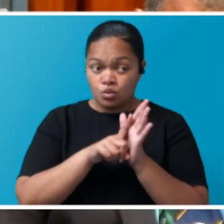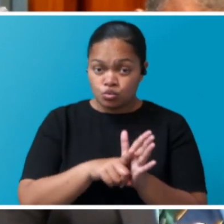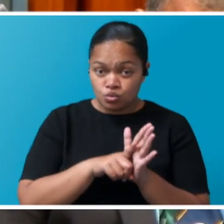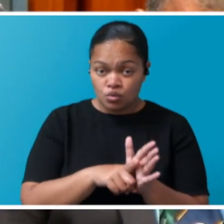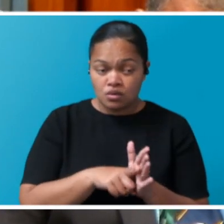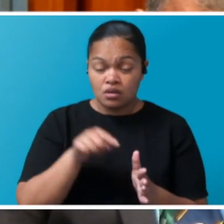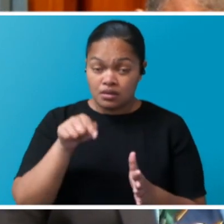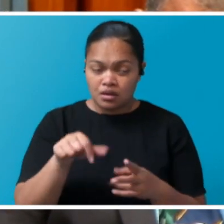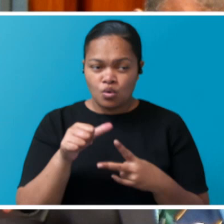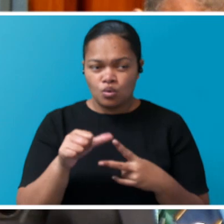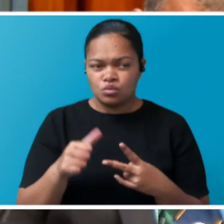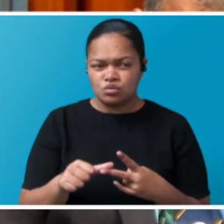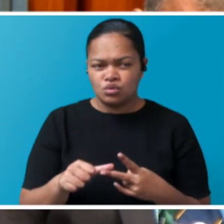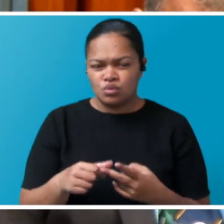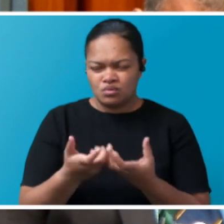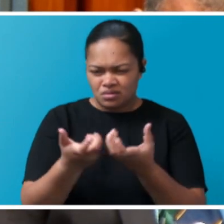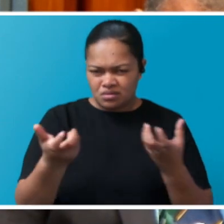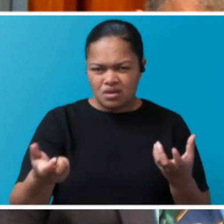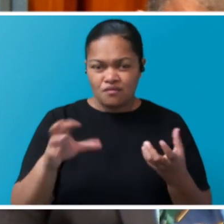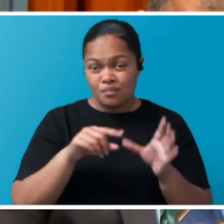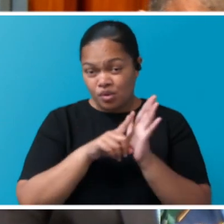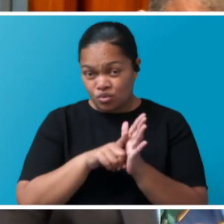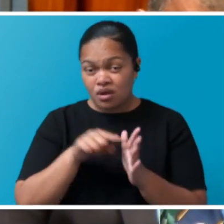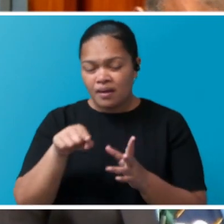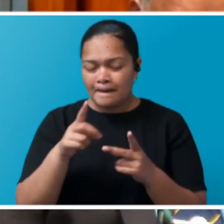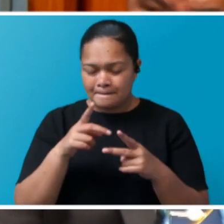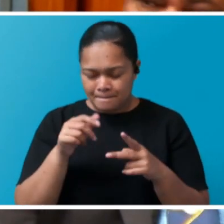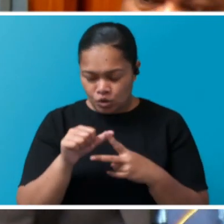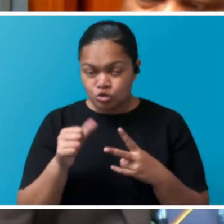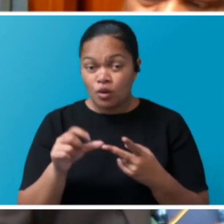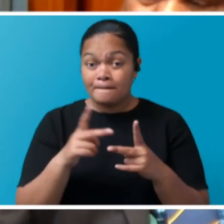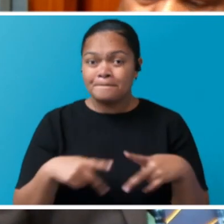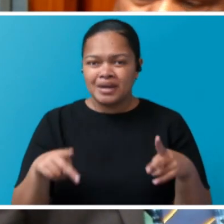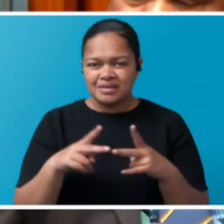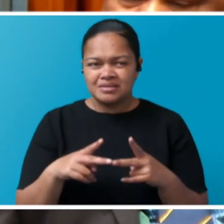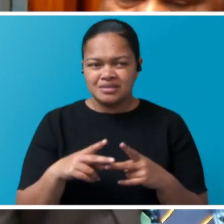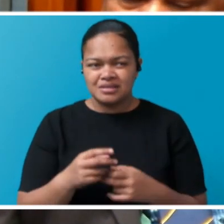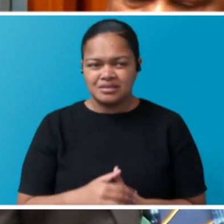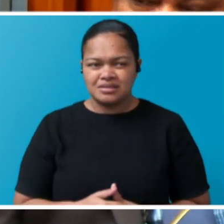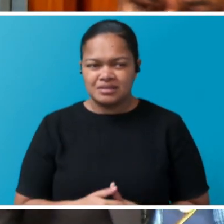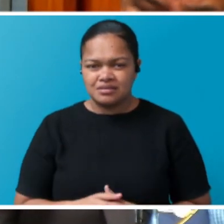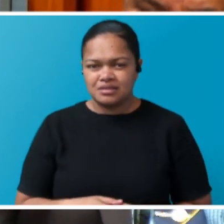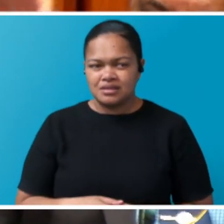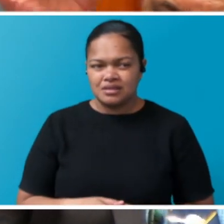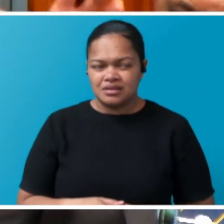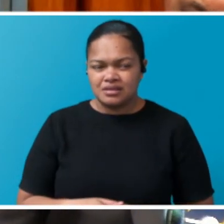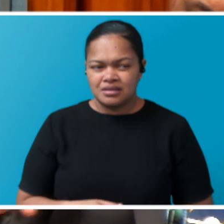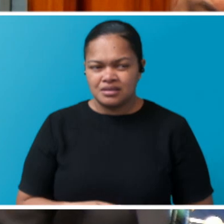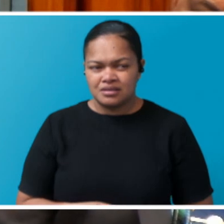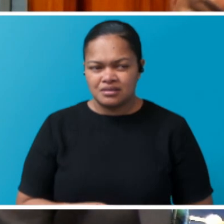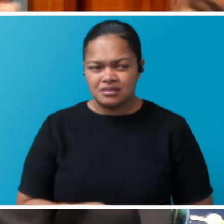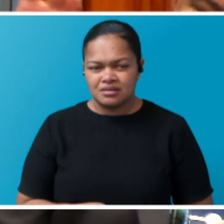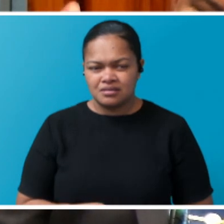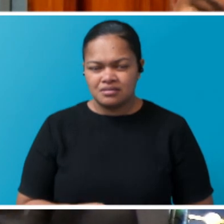is also in a place that will be manageable to manage, because we're also trying to